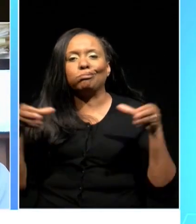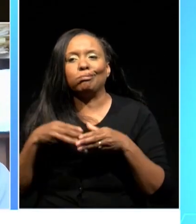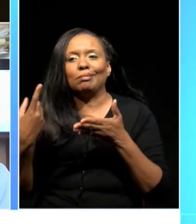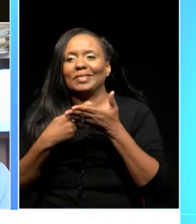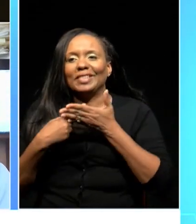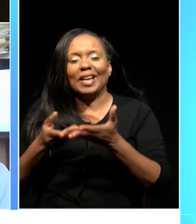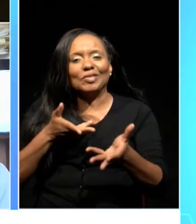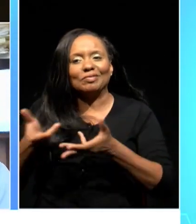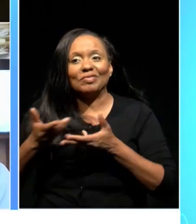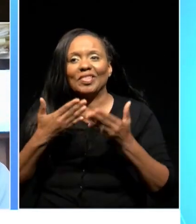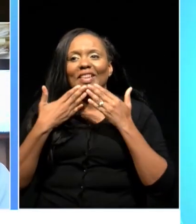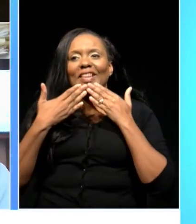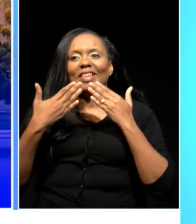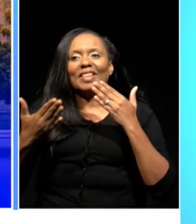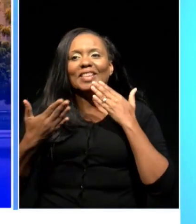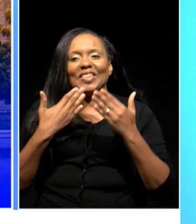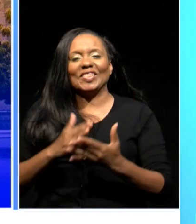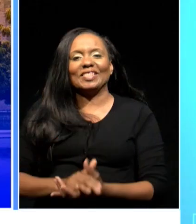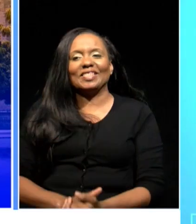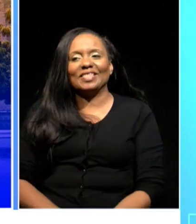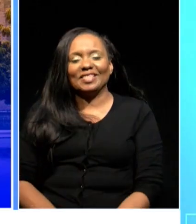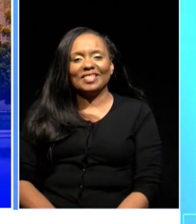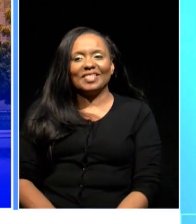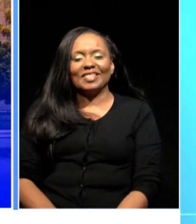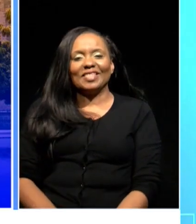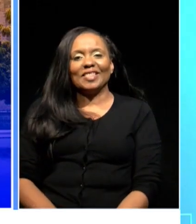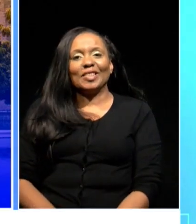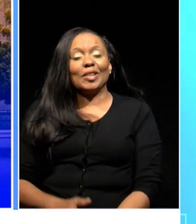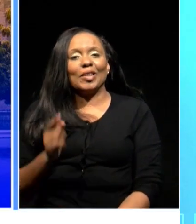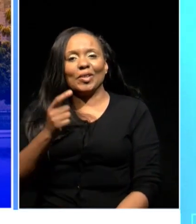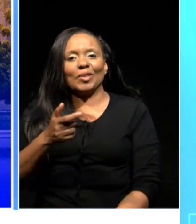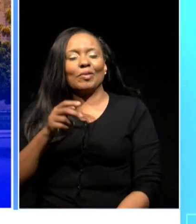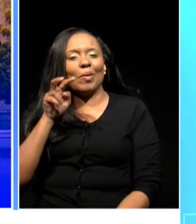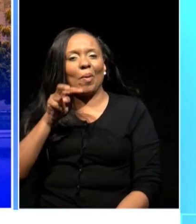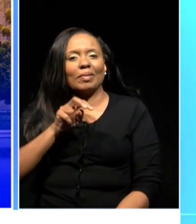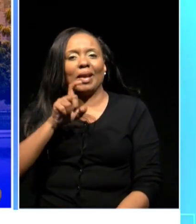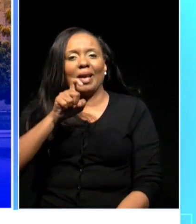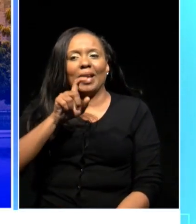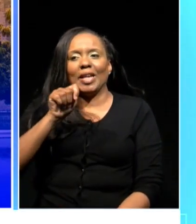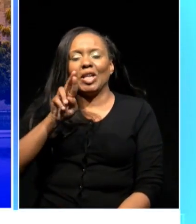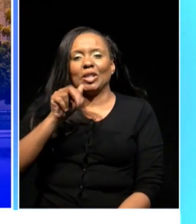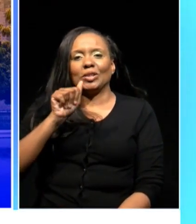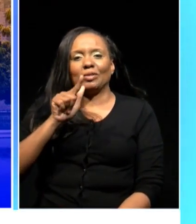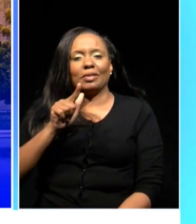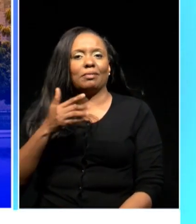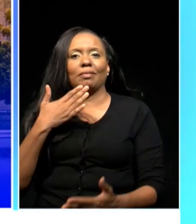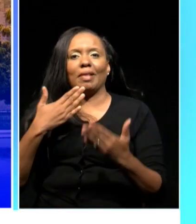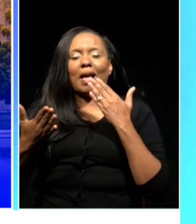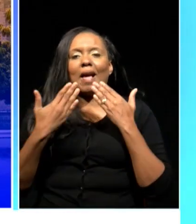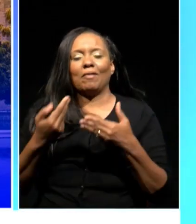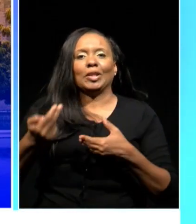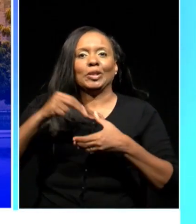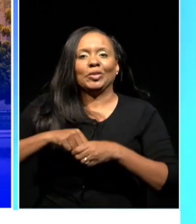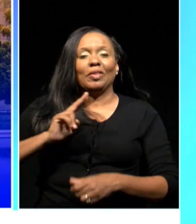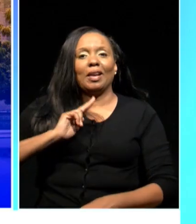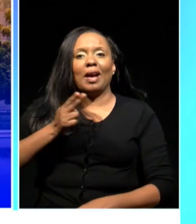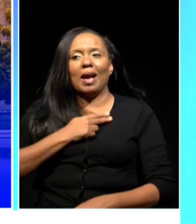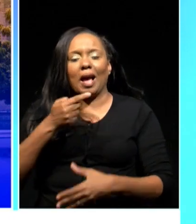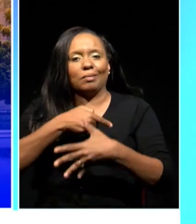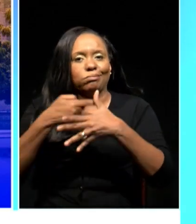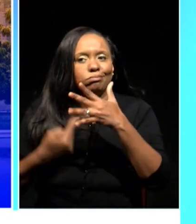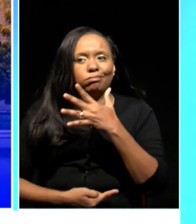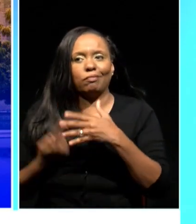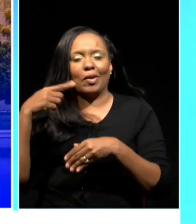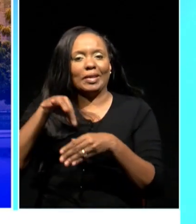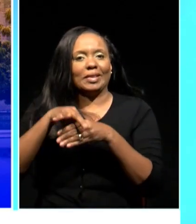chat. Thank you, gentlemen. You've been watching Extra. We want to thank you for joining us throughout this suite of programs over the election